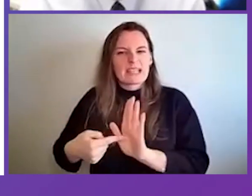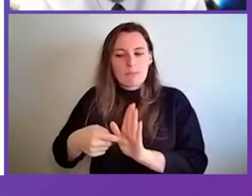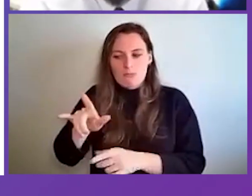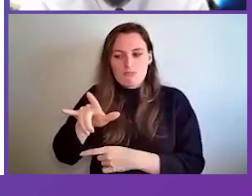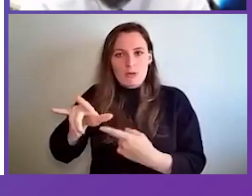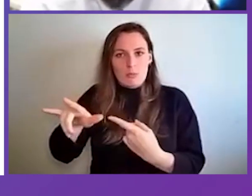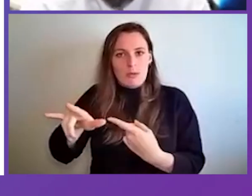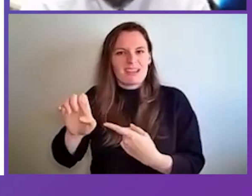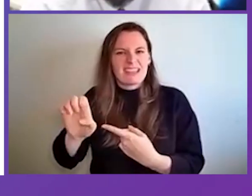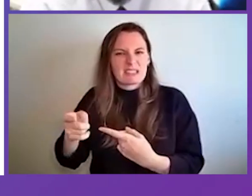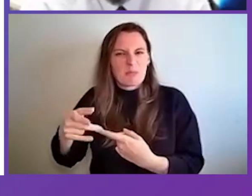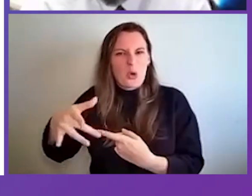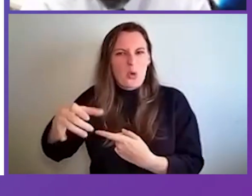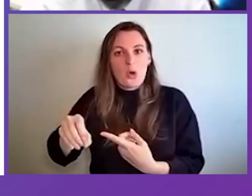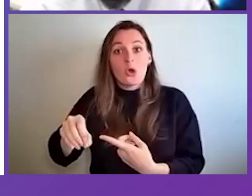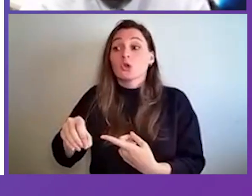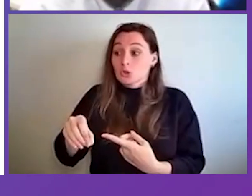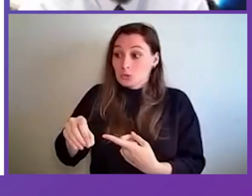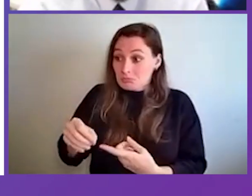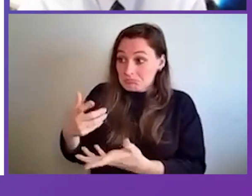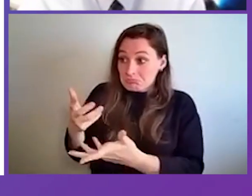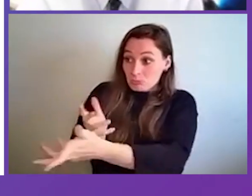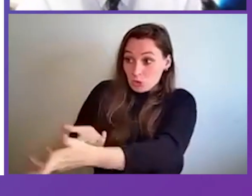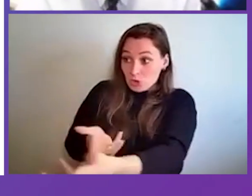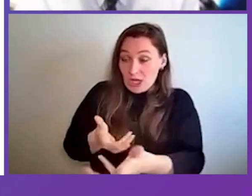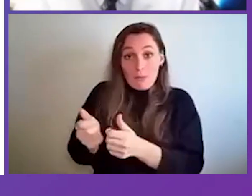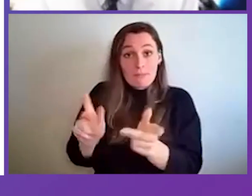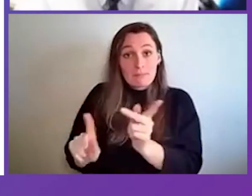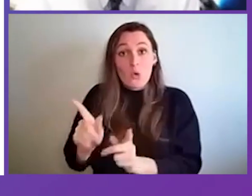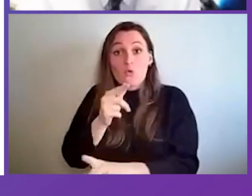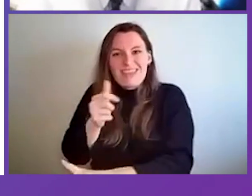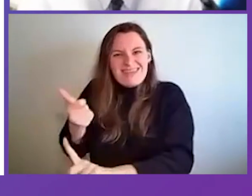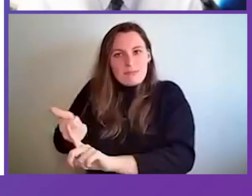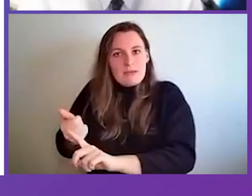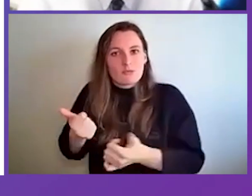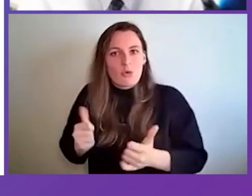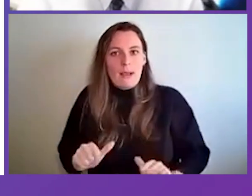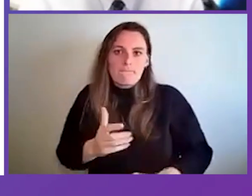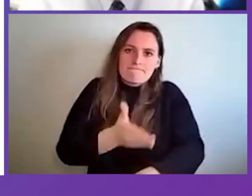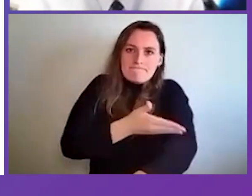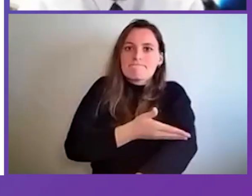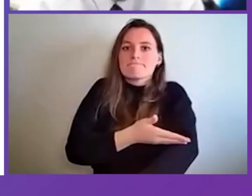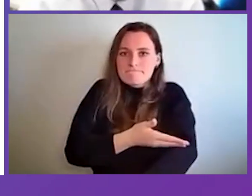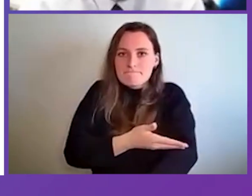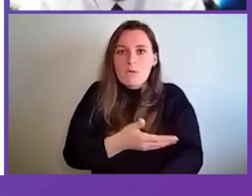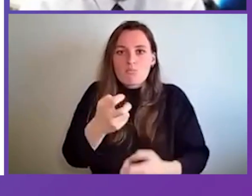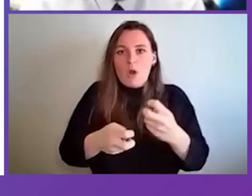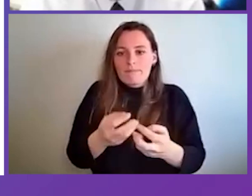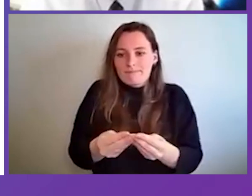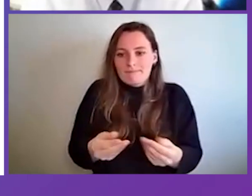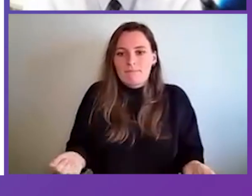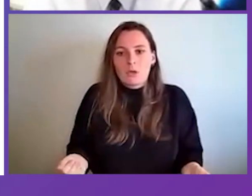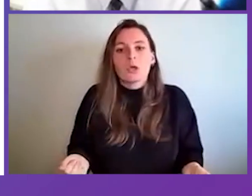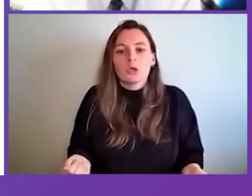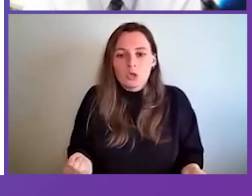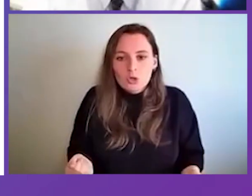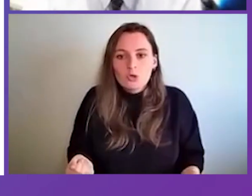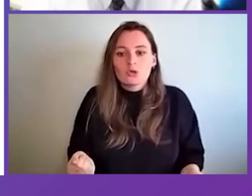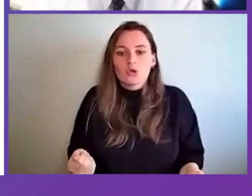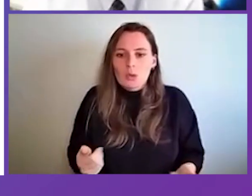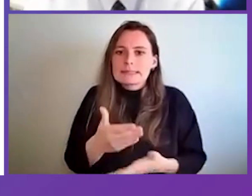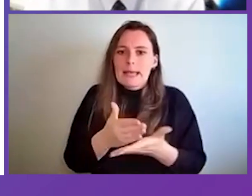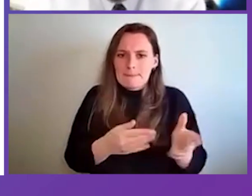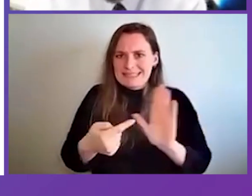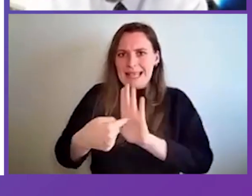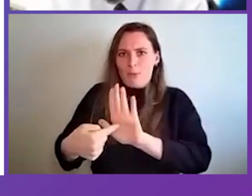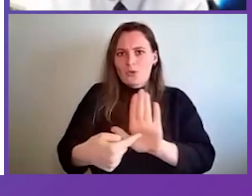some of the problems that we're going to talk about today. And so this is just a sampling of what we've come across in our environmental scan, but we have